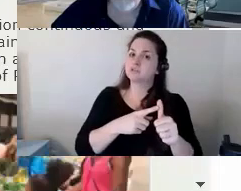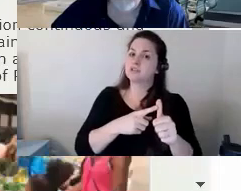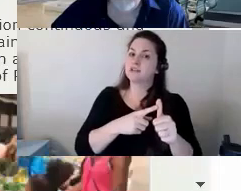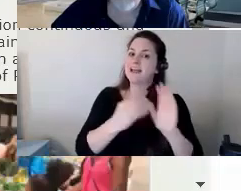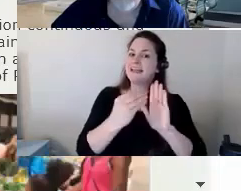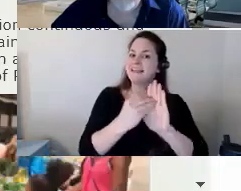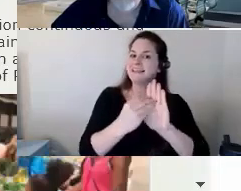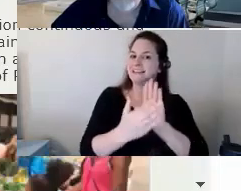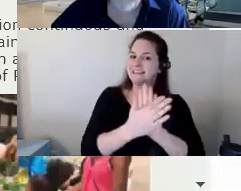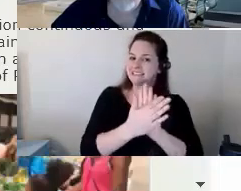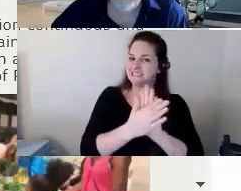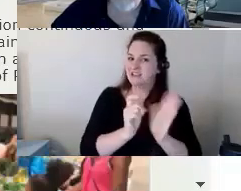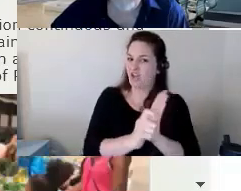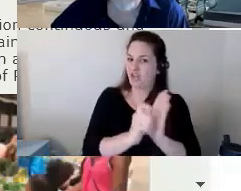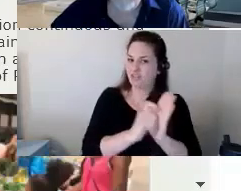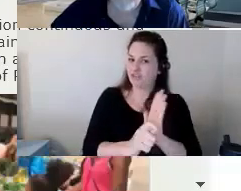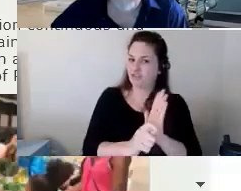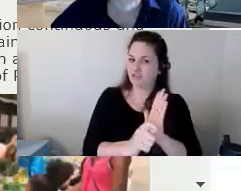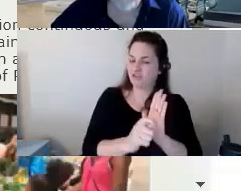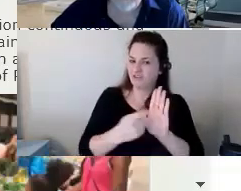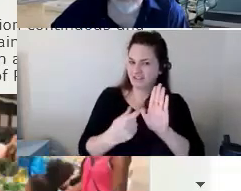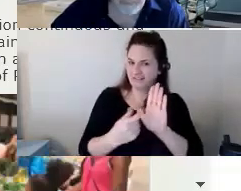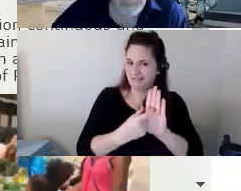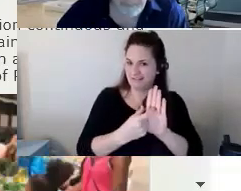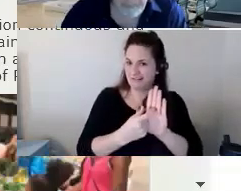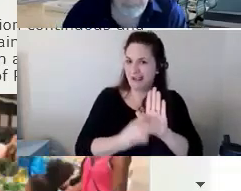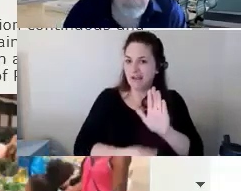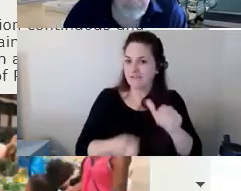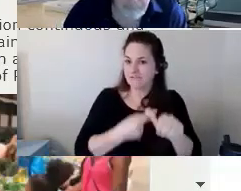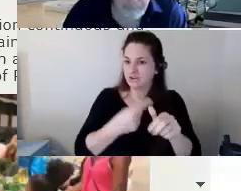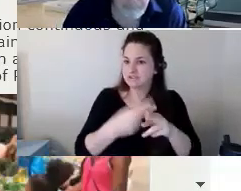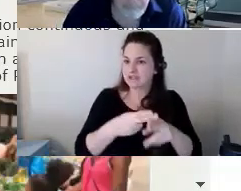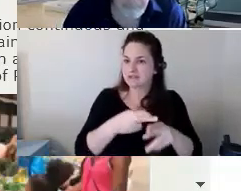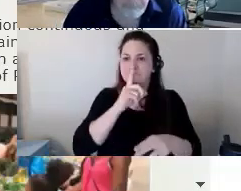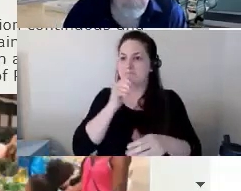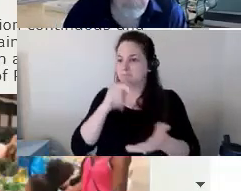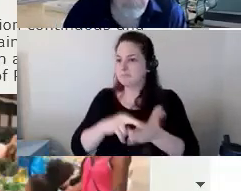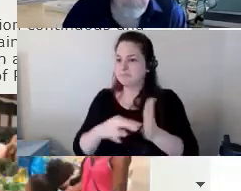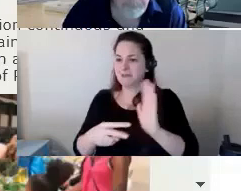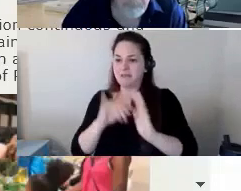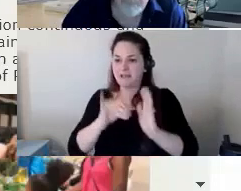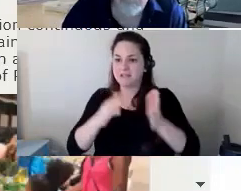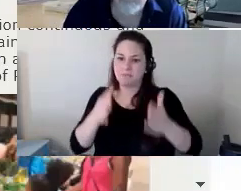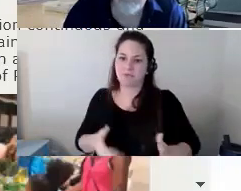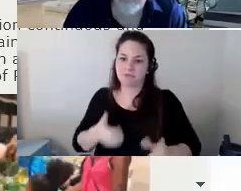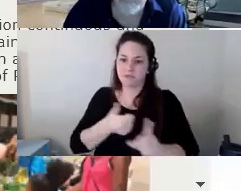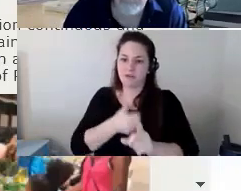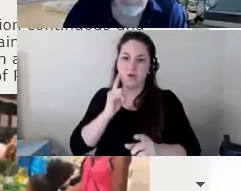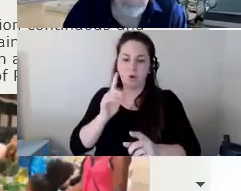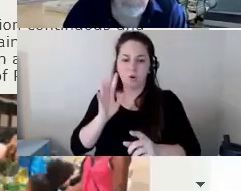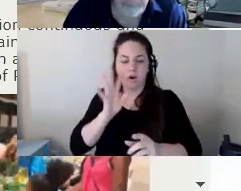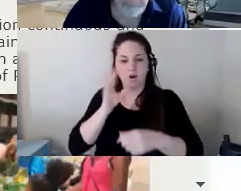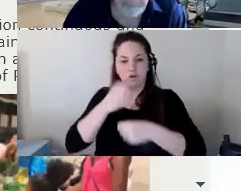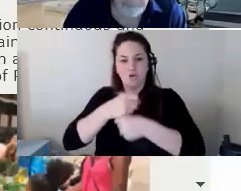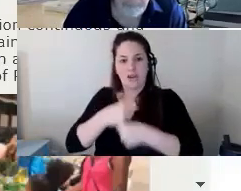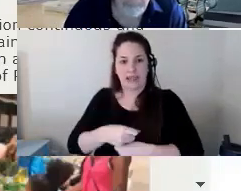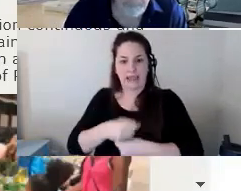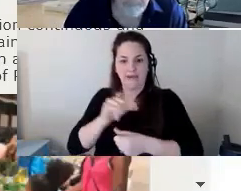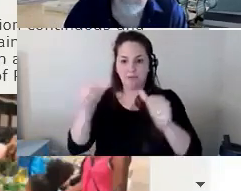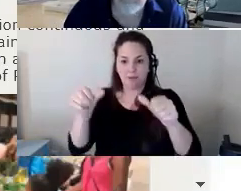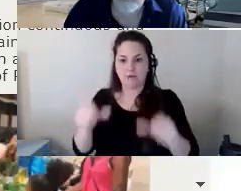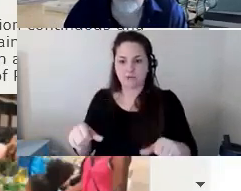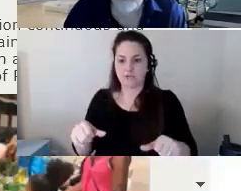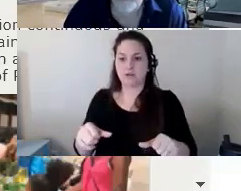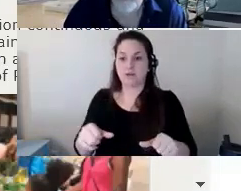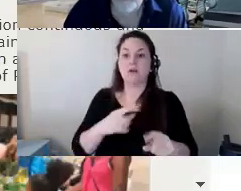not because they are necessarily the one who will create the poster, and they will